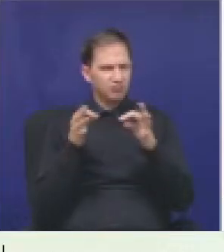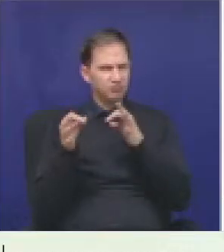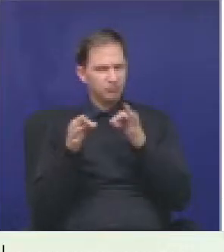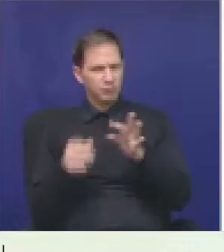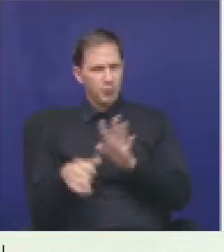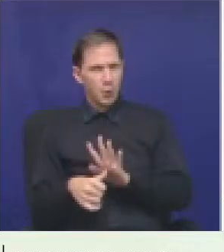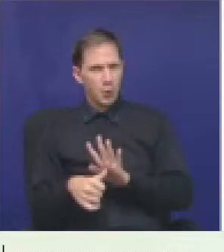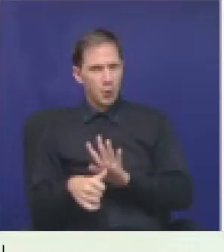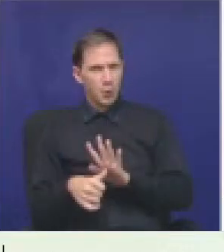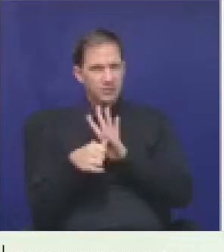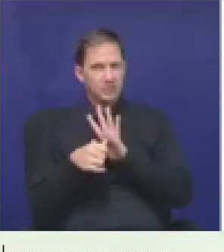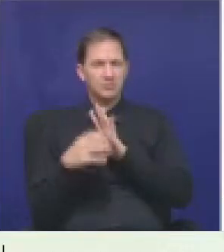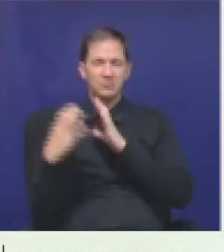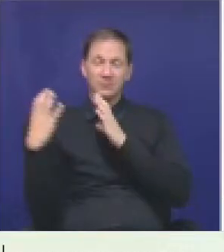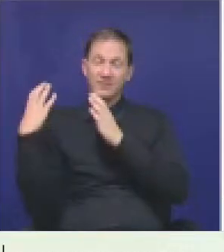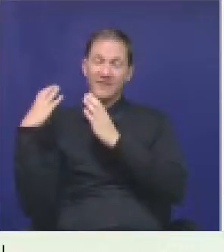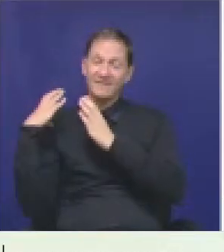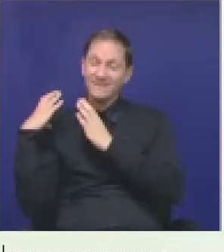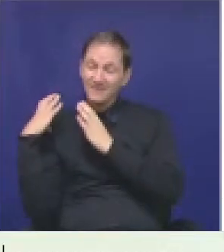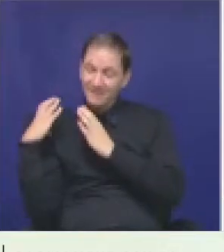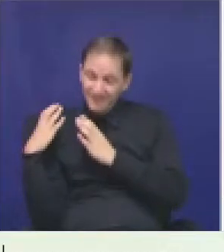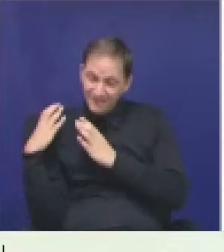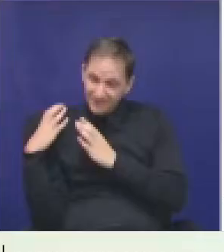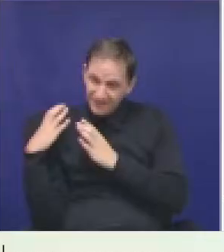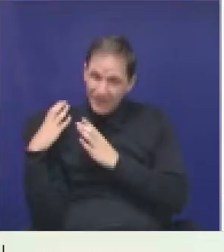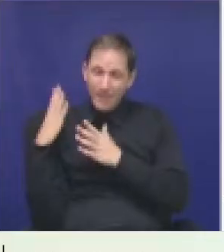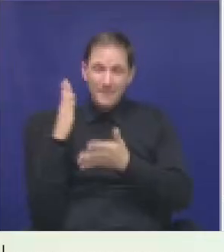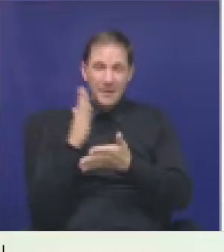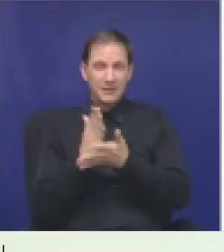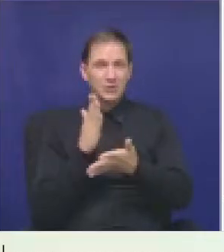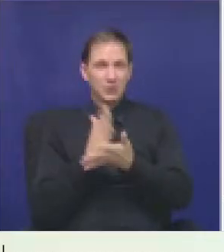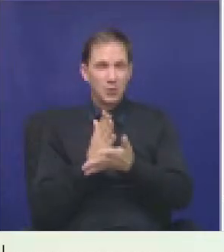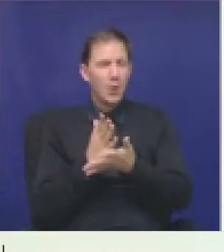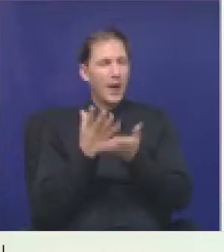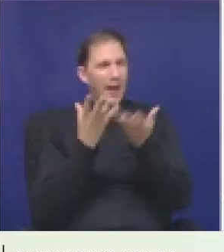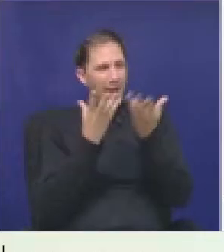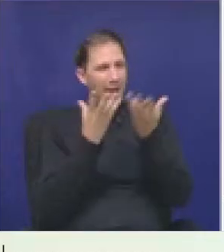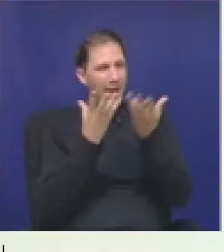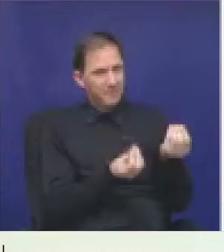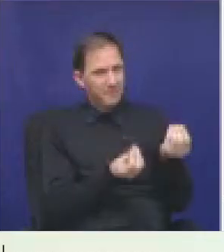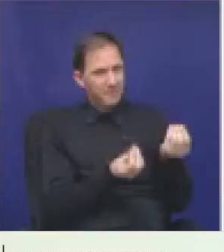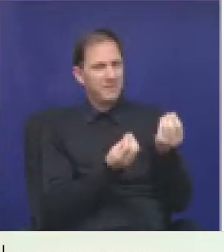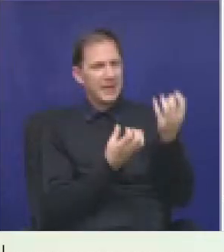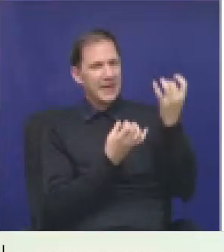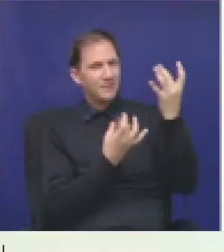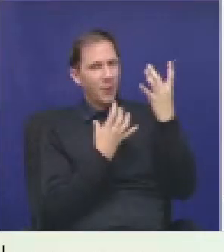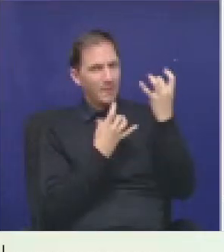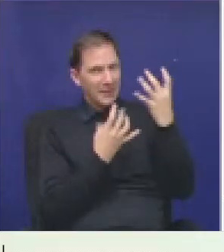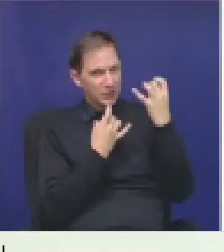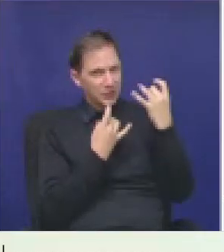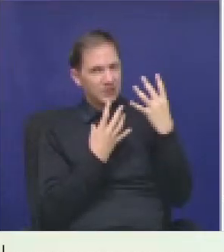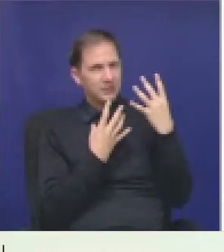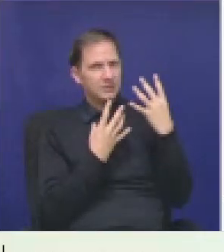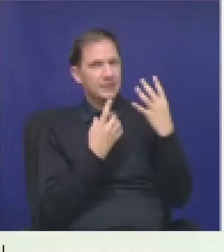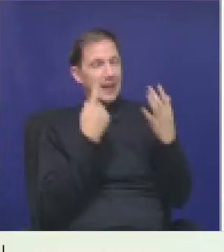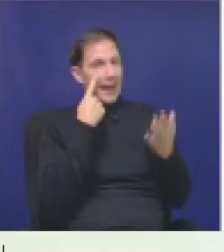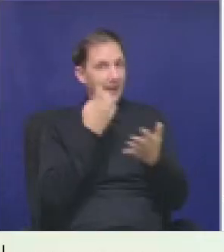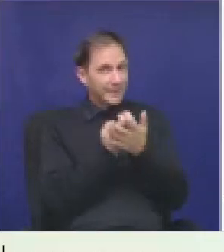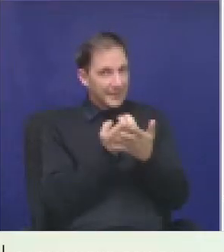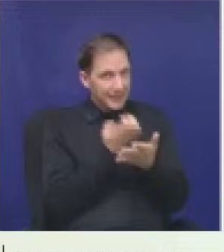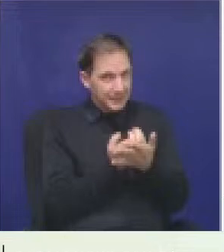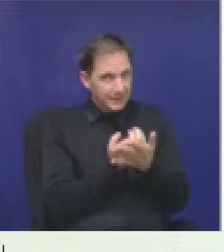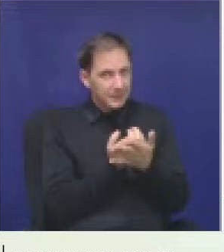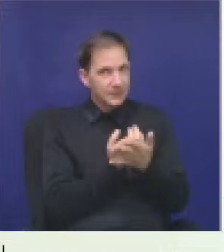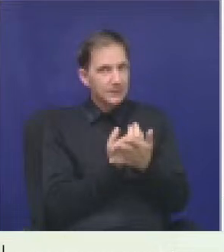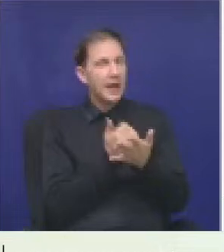SA carries the profound responsibility to ensure that our country has the statistical evidence it needs to